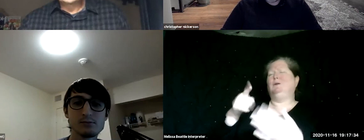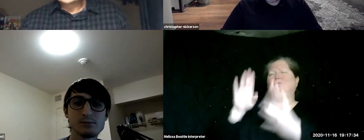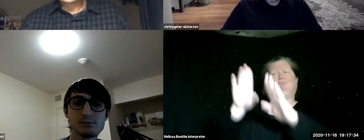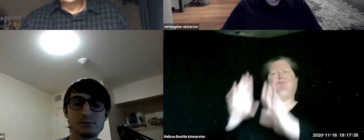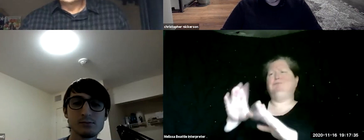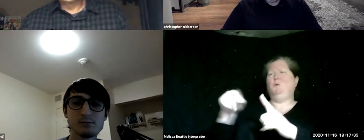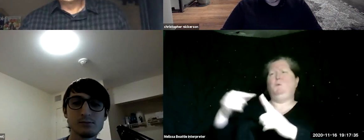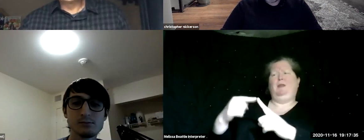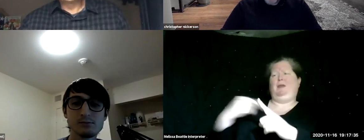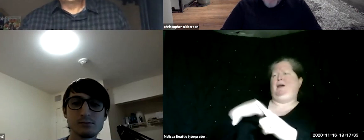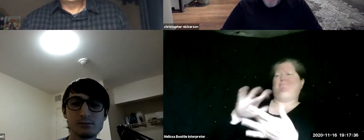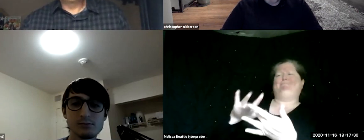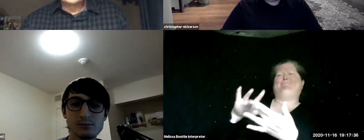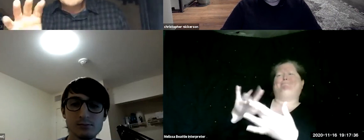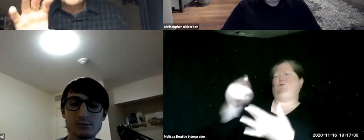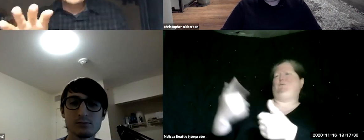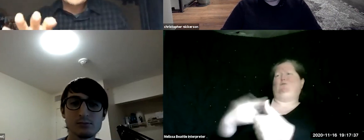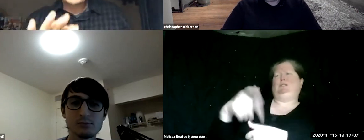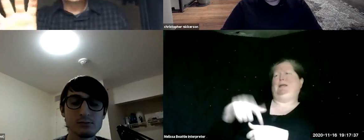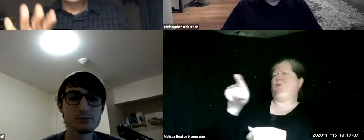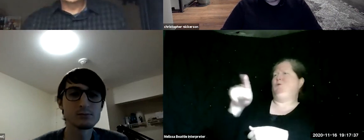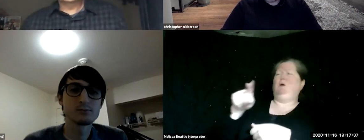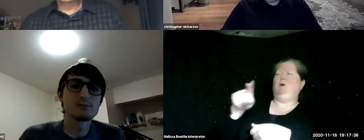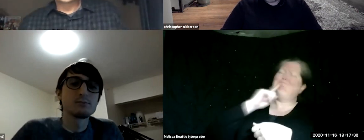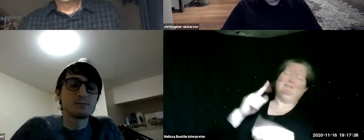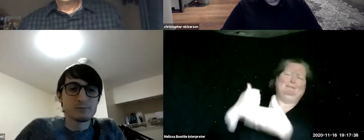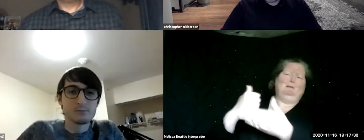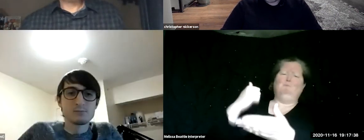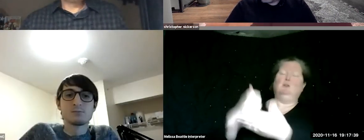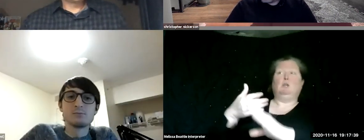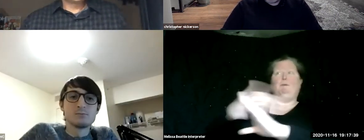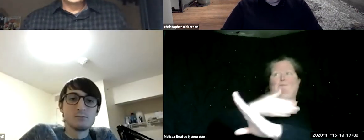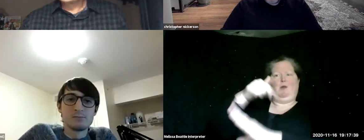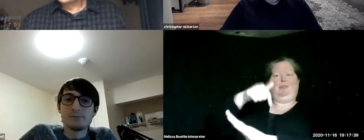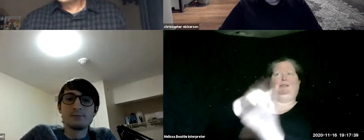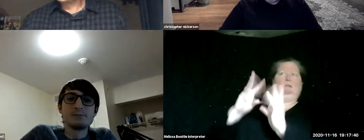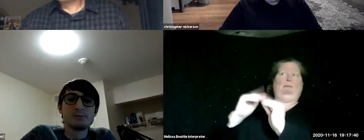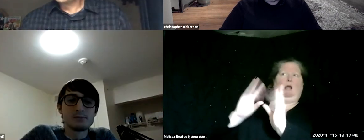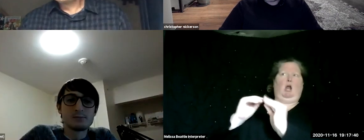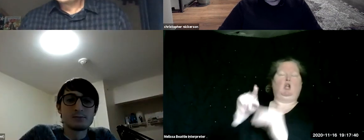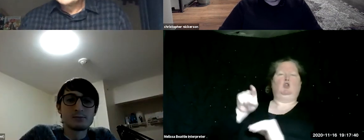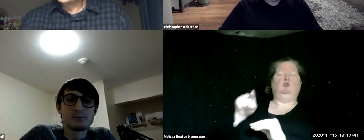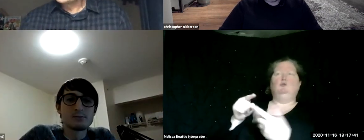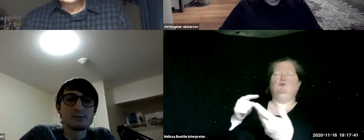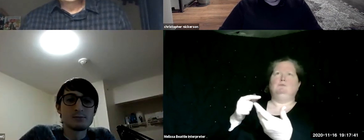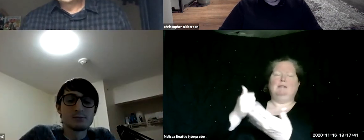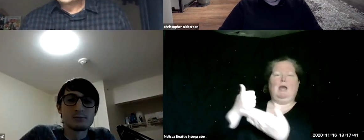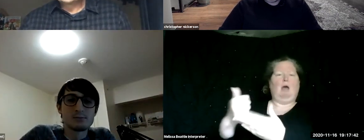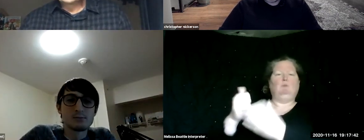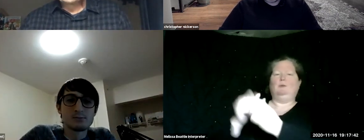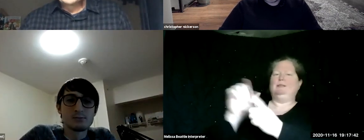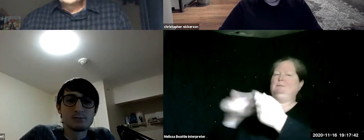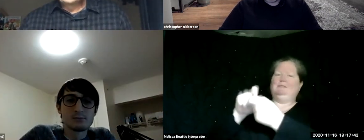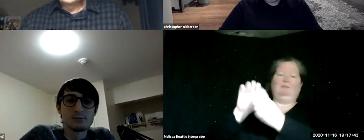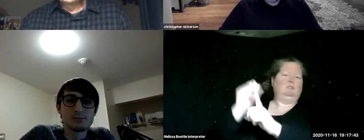I mean, you were just awesome, helpful. And this is before this seminar. I mean, you know, you helped out with a situation